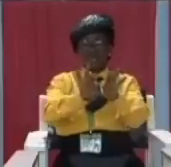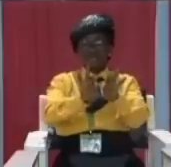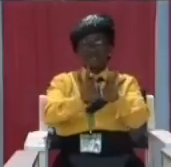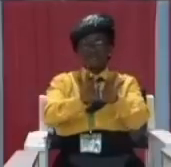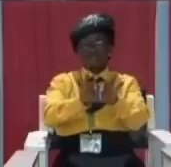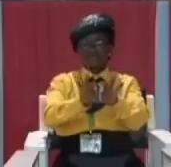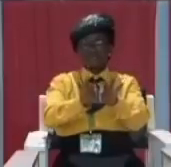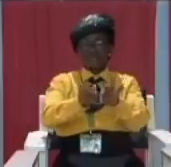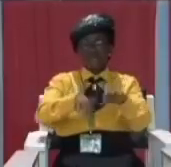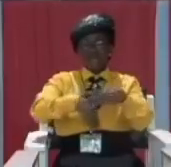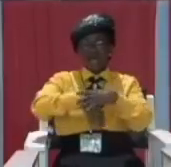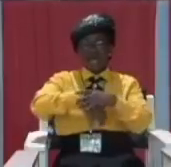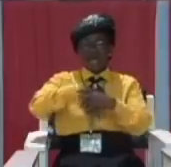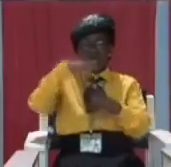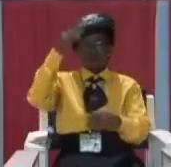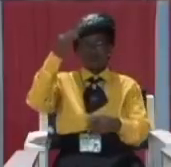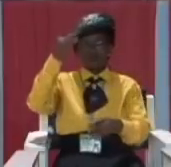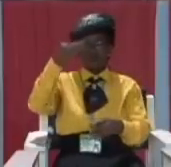out of my life."